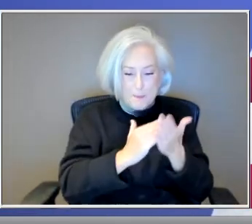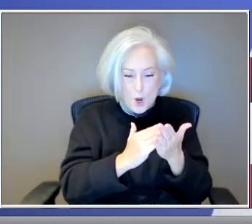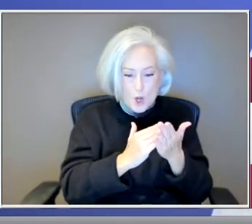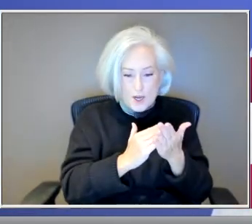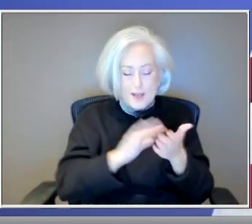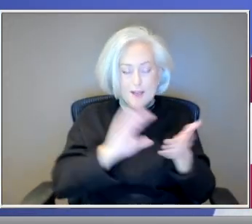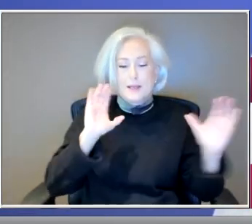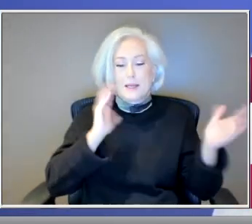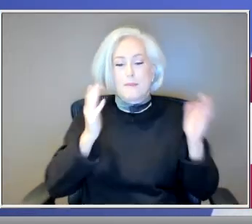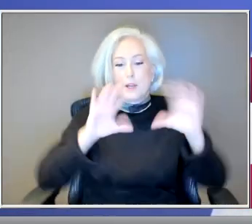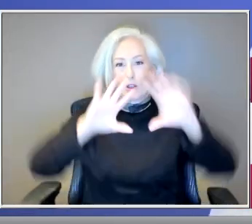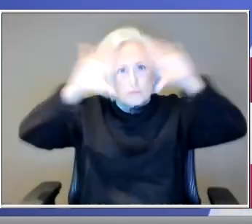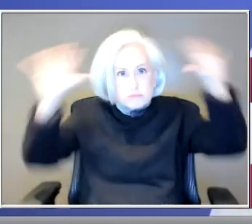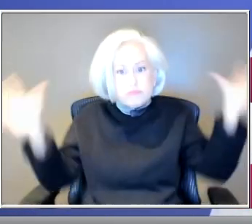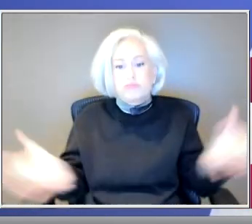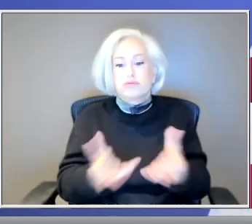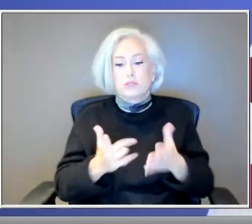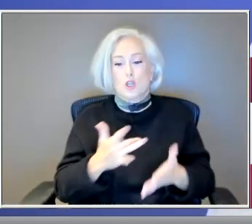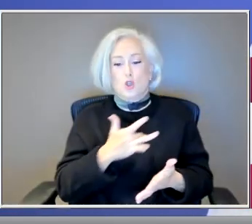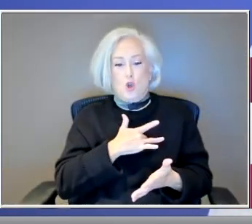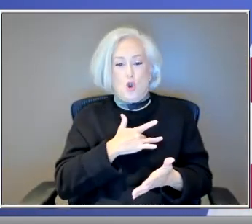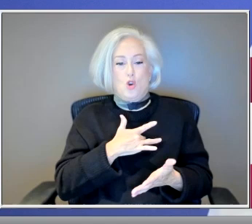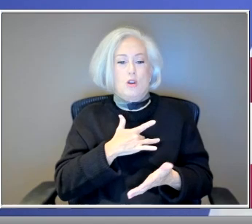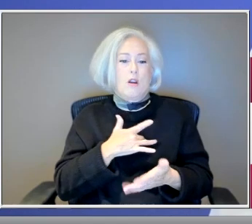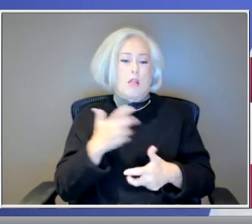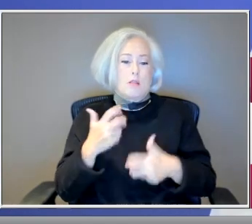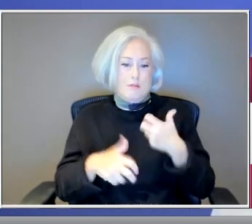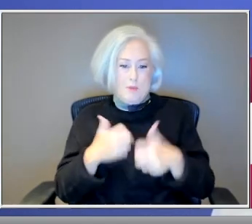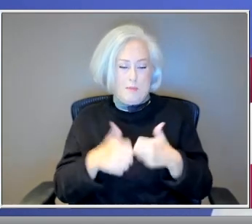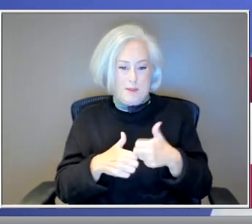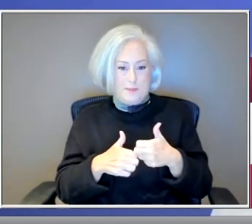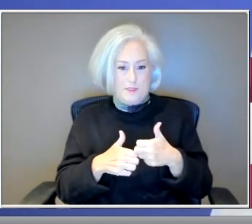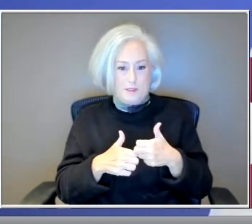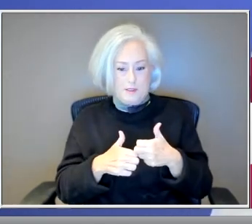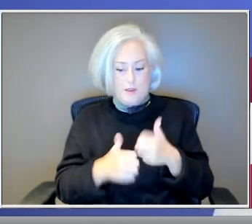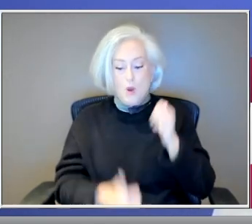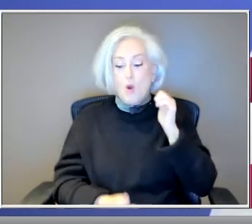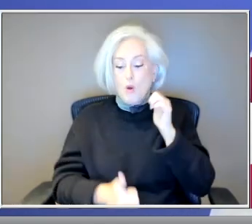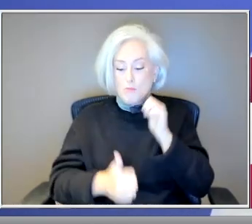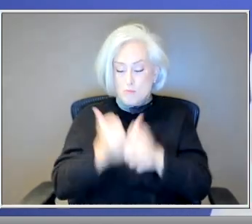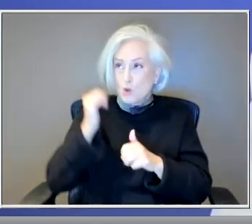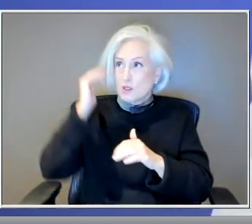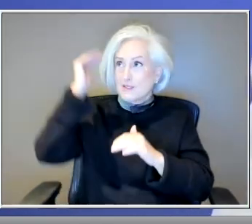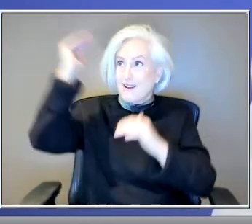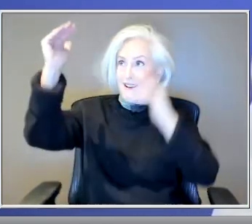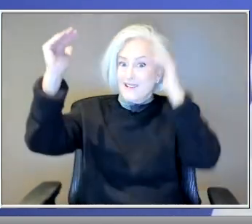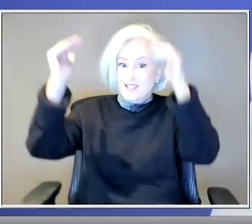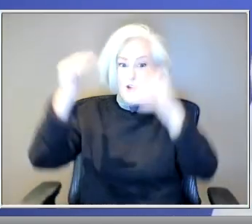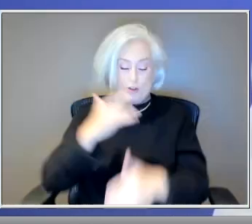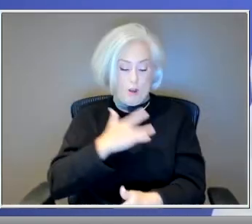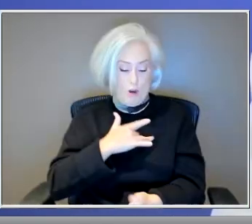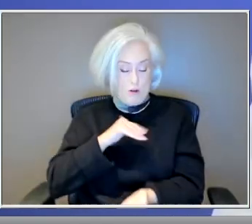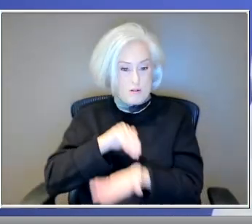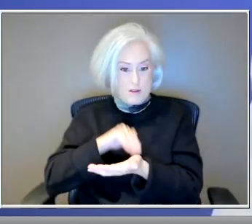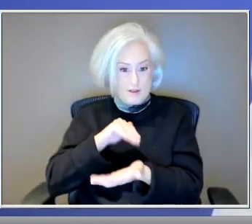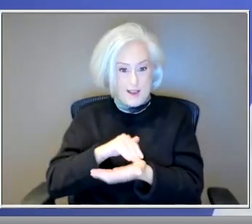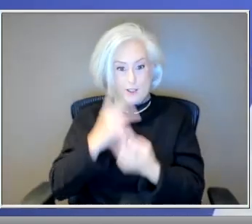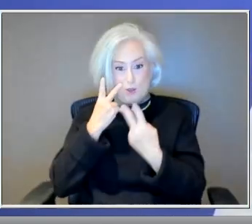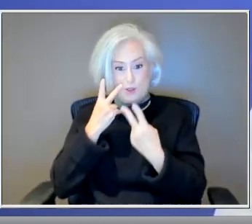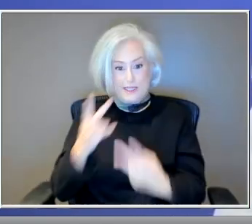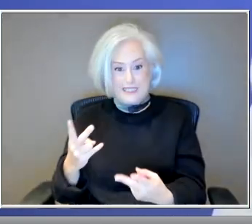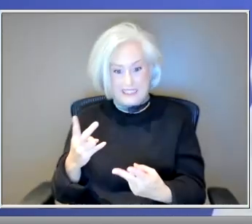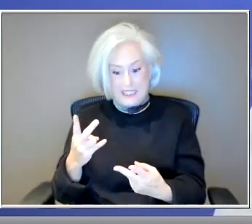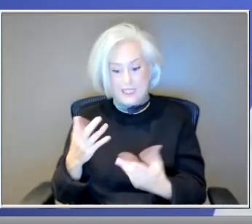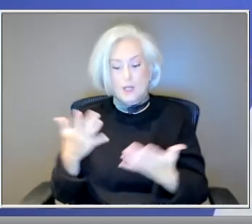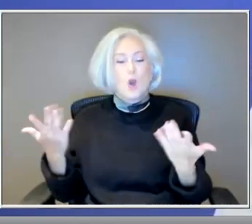adult cardiologists, what they see day in and day out is the heart disease that you develop over